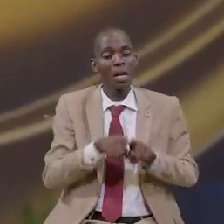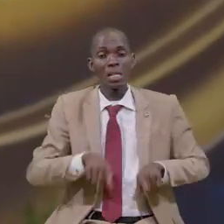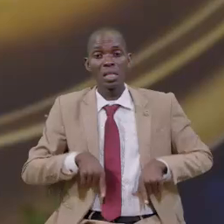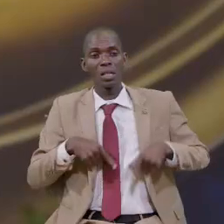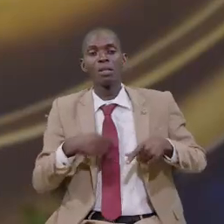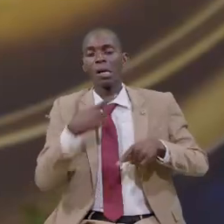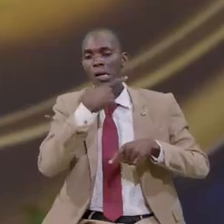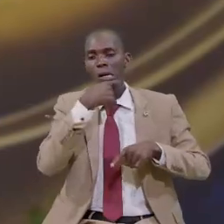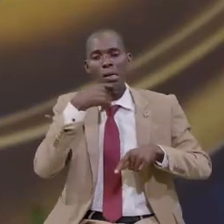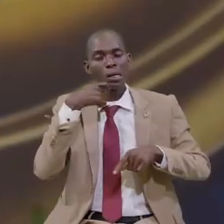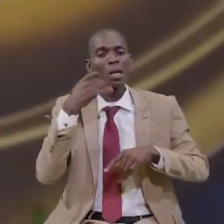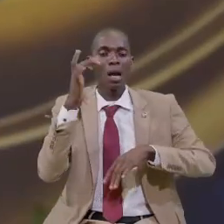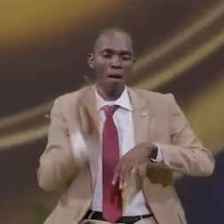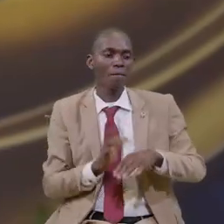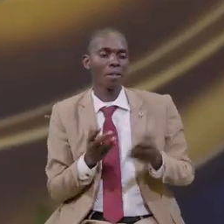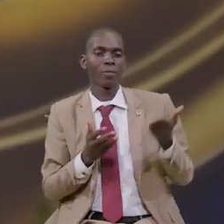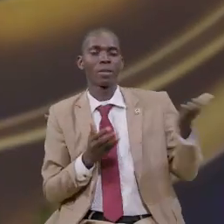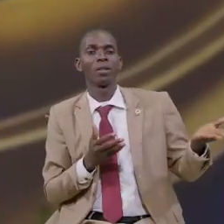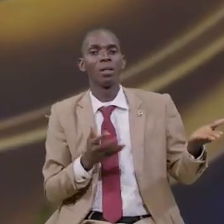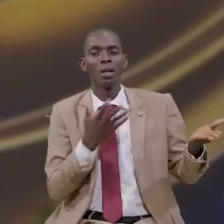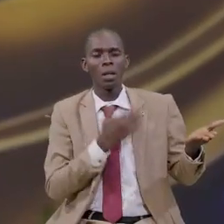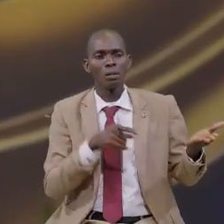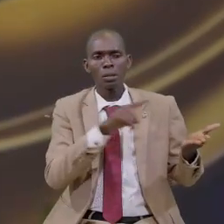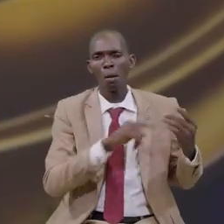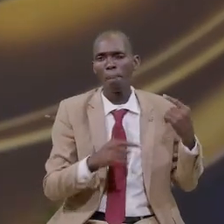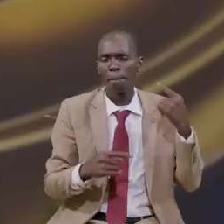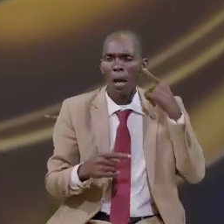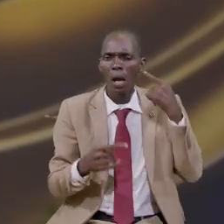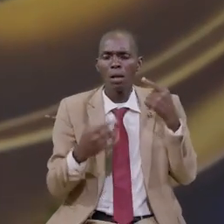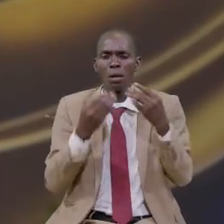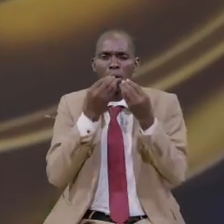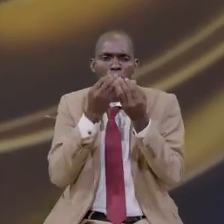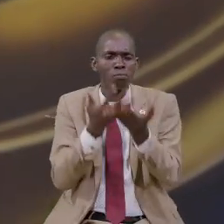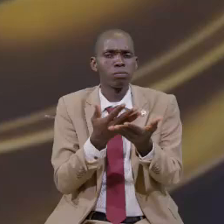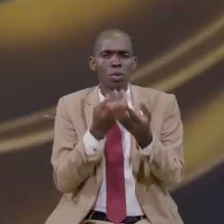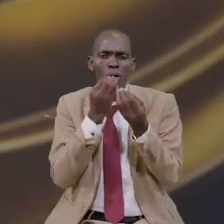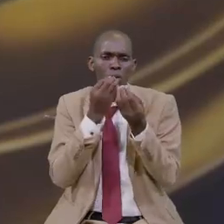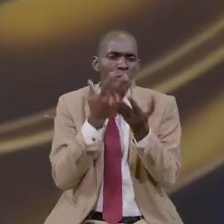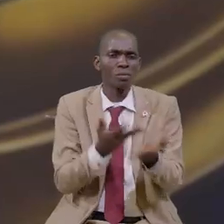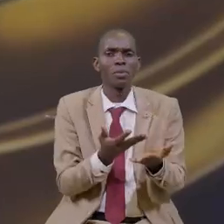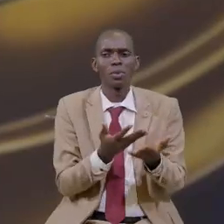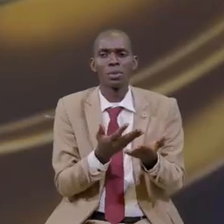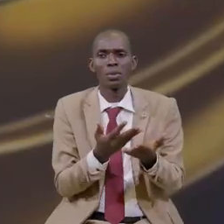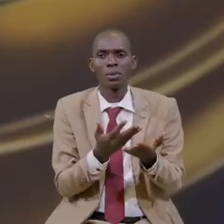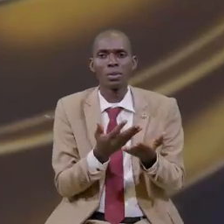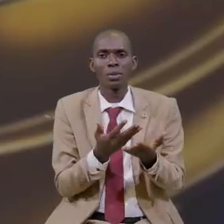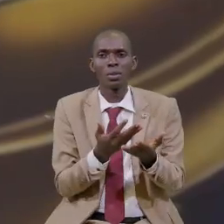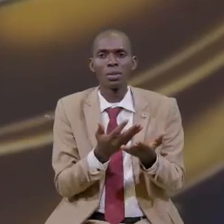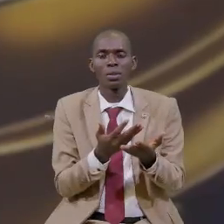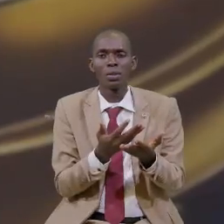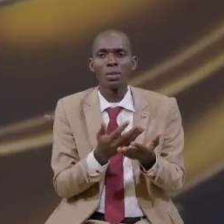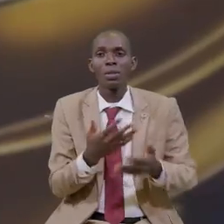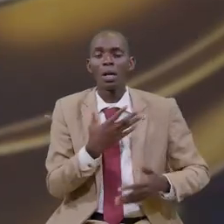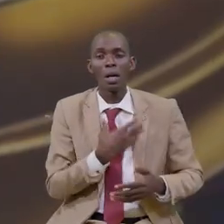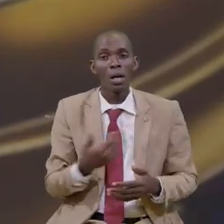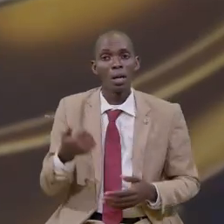But they began to hear news. News. News. Did we ever hear news